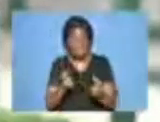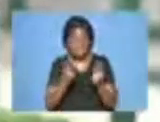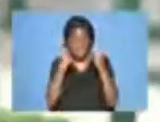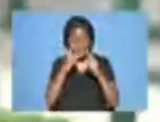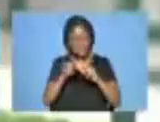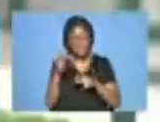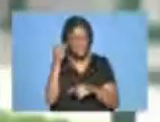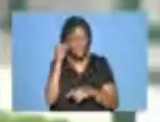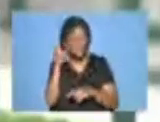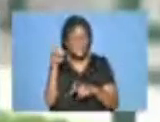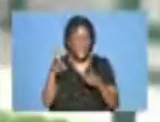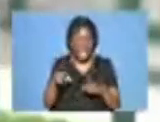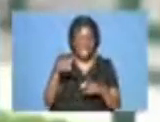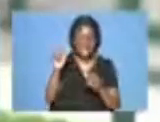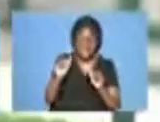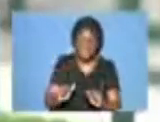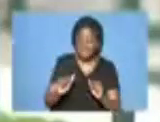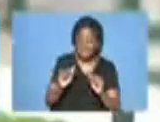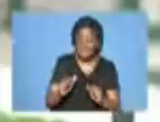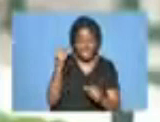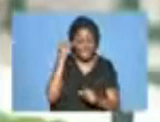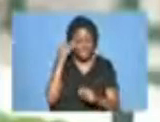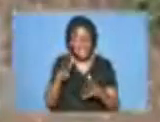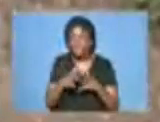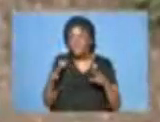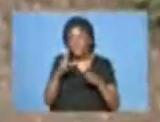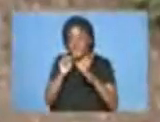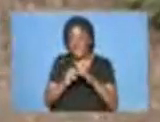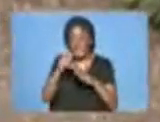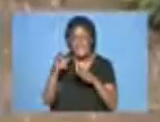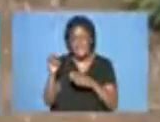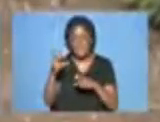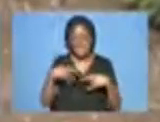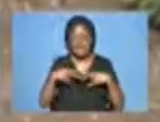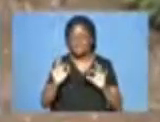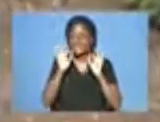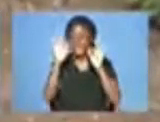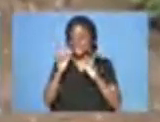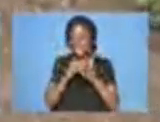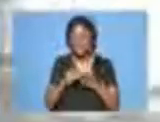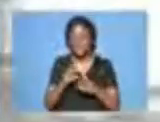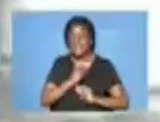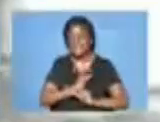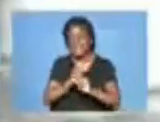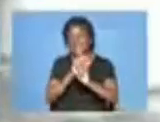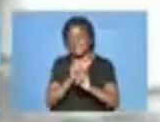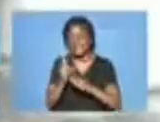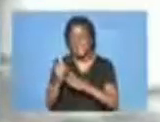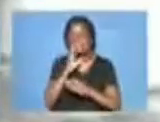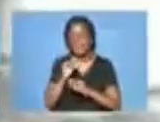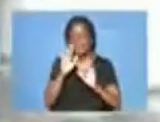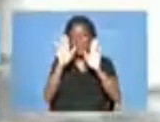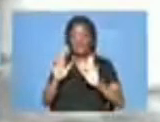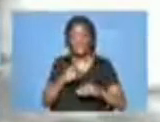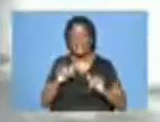knew he had it in him. I knew he had the greatness within him. We have fantastic students who are guided and led by wonderful and